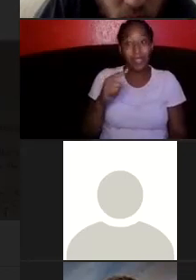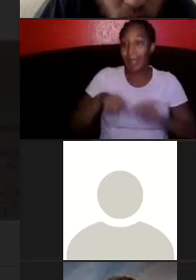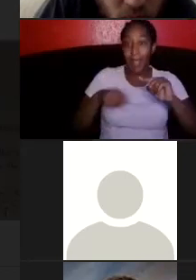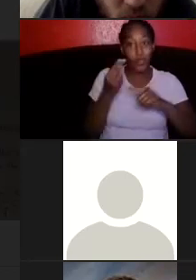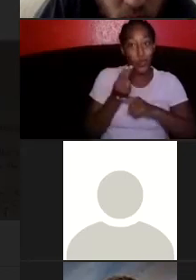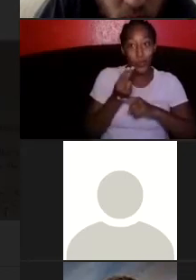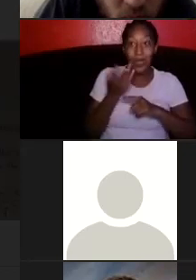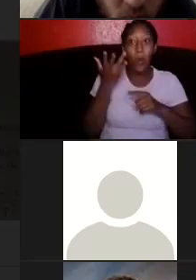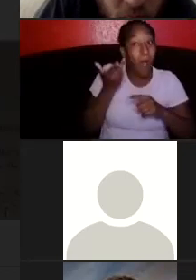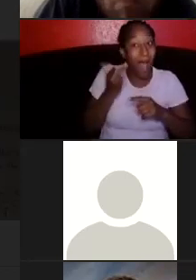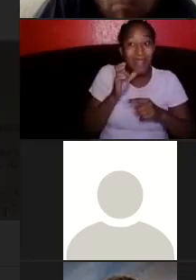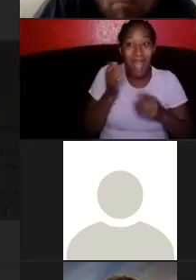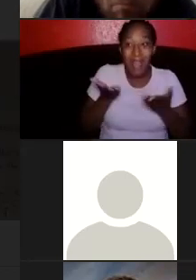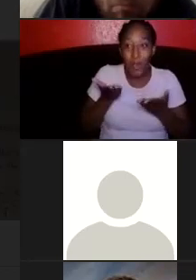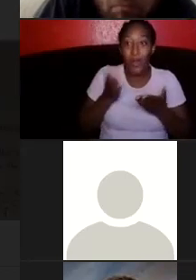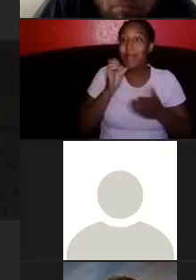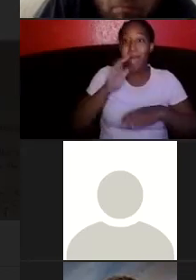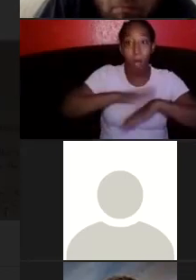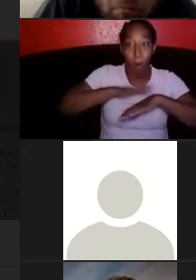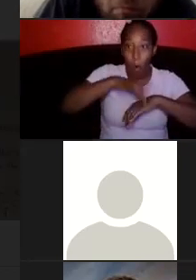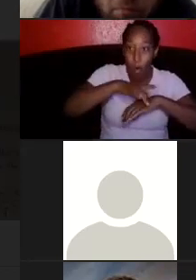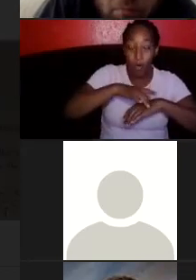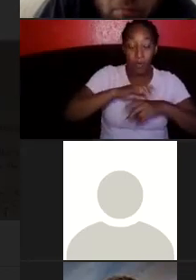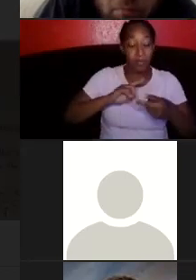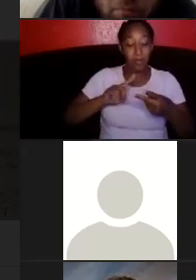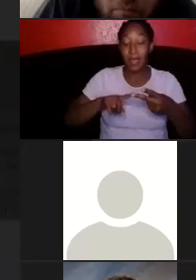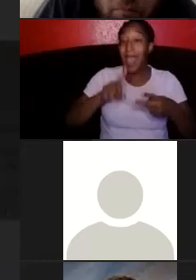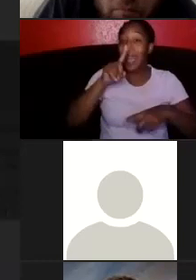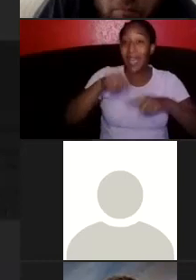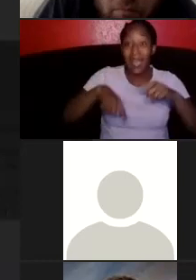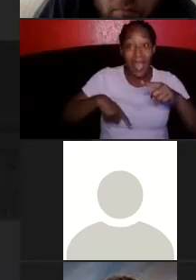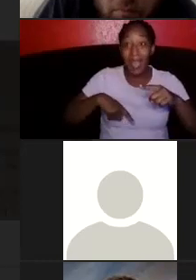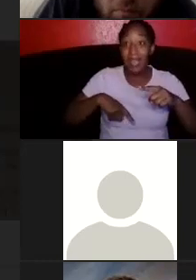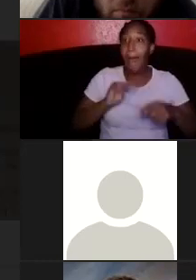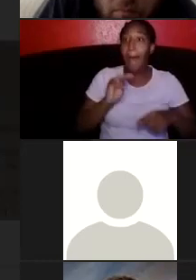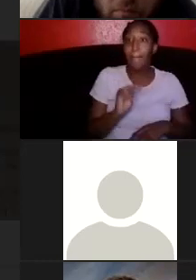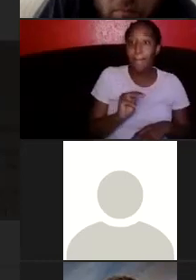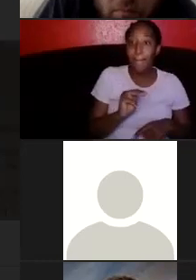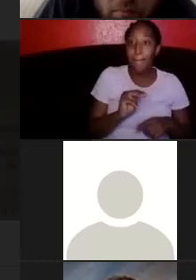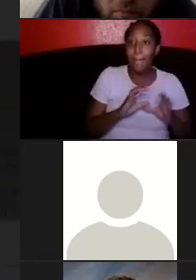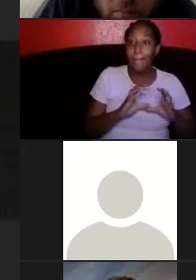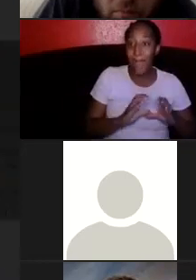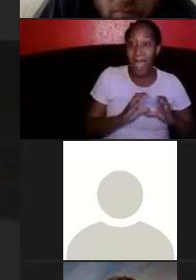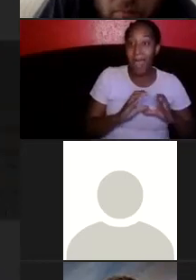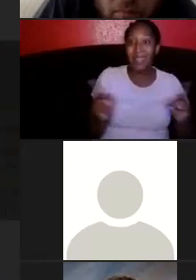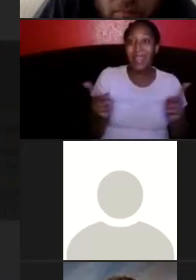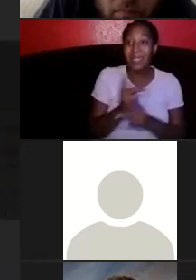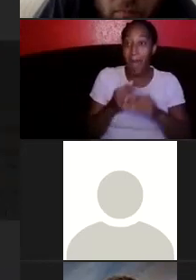We can't take mass times gravity. Why? Because they aren't on the earth.